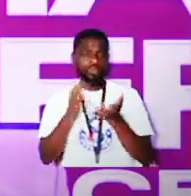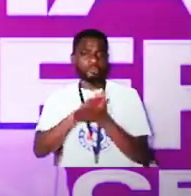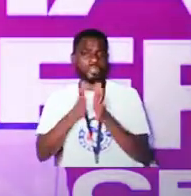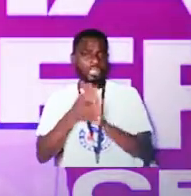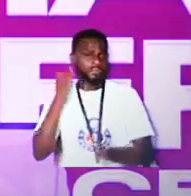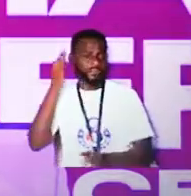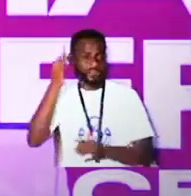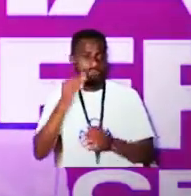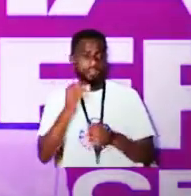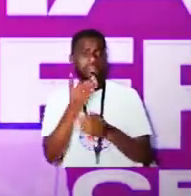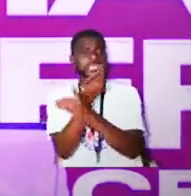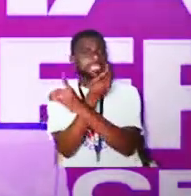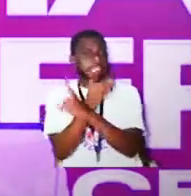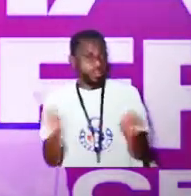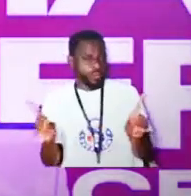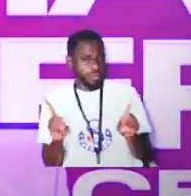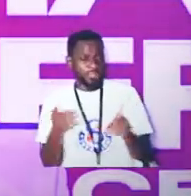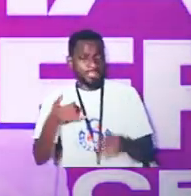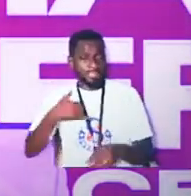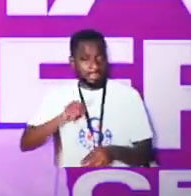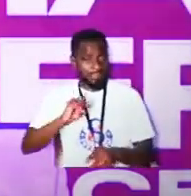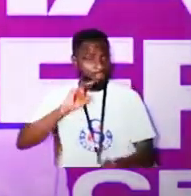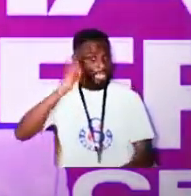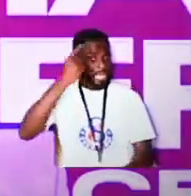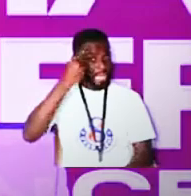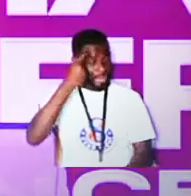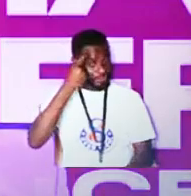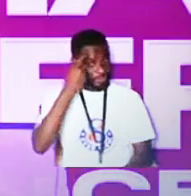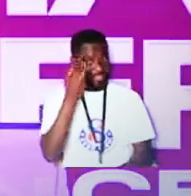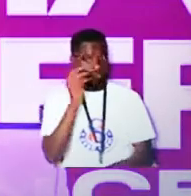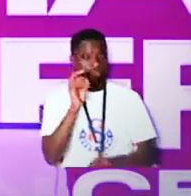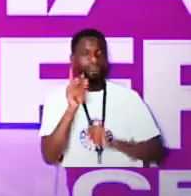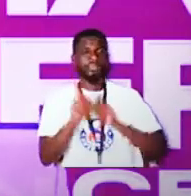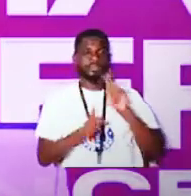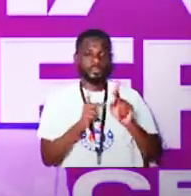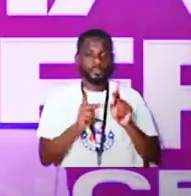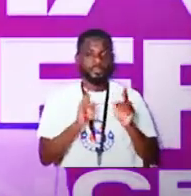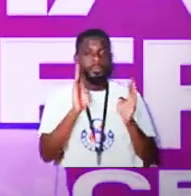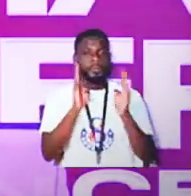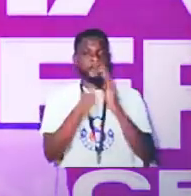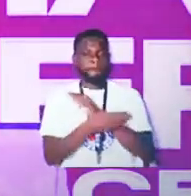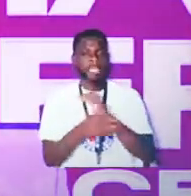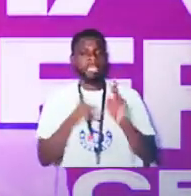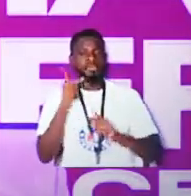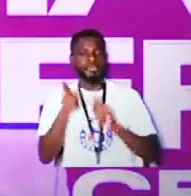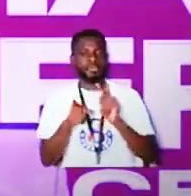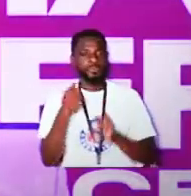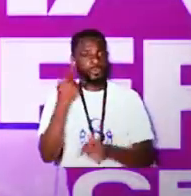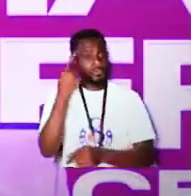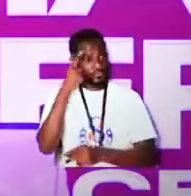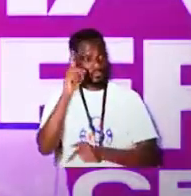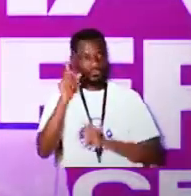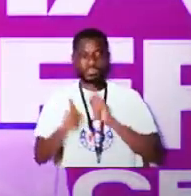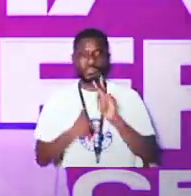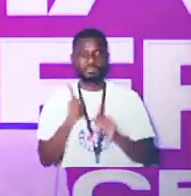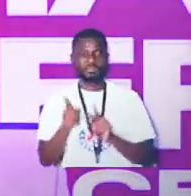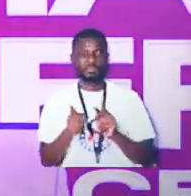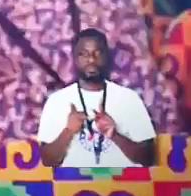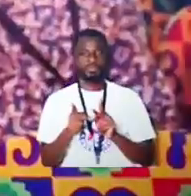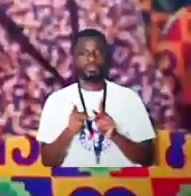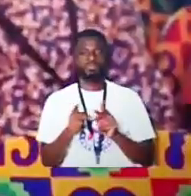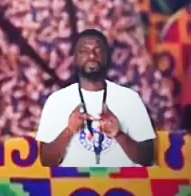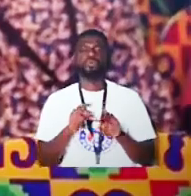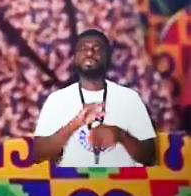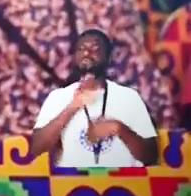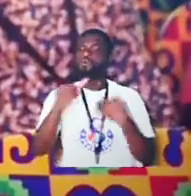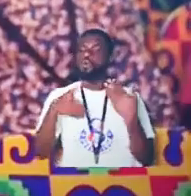Democracy is still the government of the people, by the people, for the people. So it is all about the